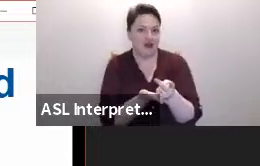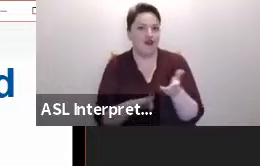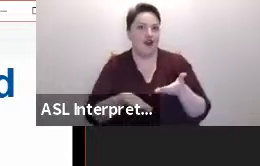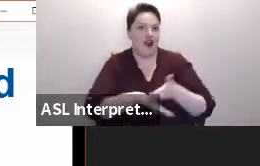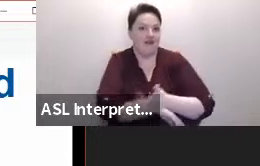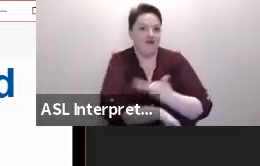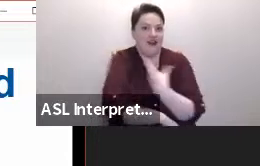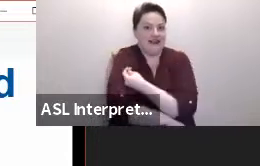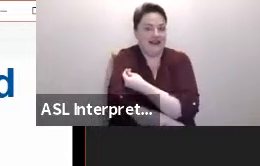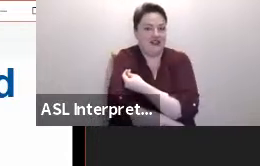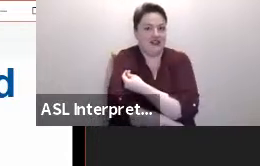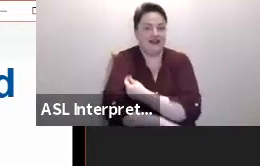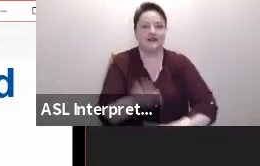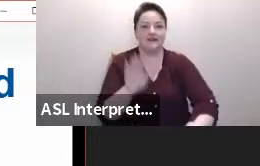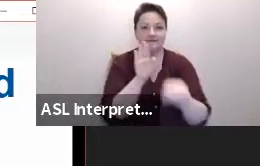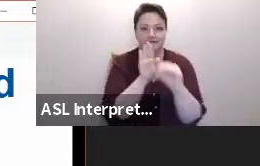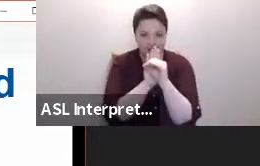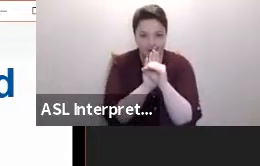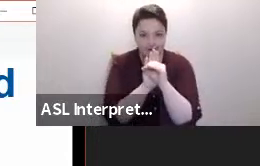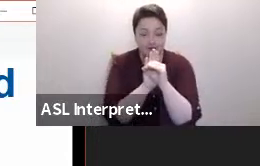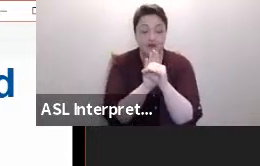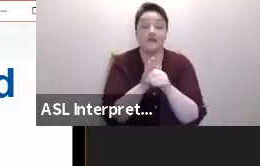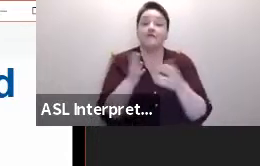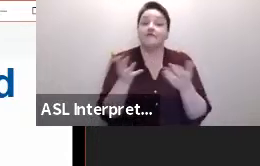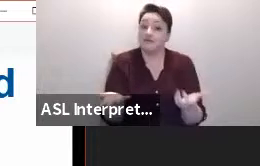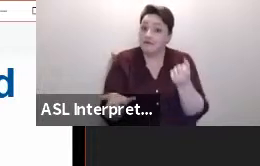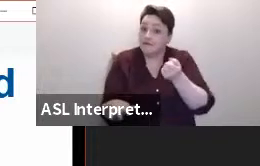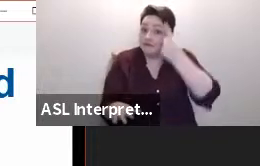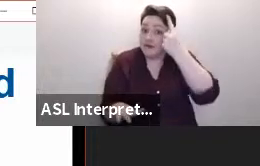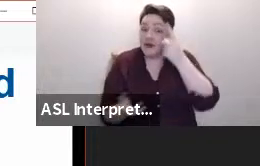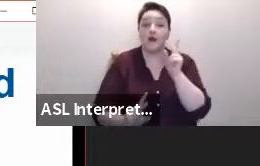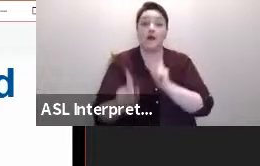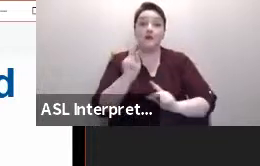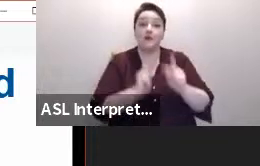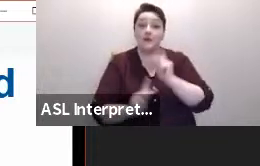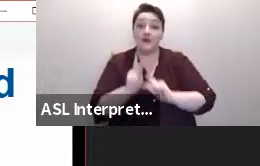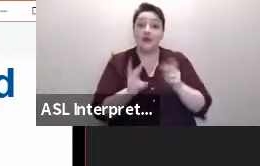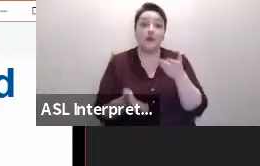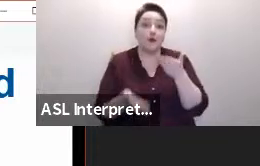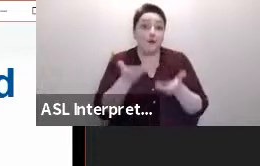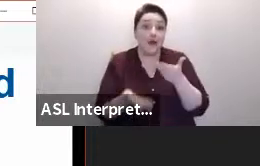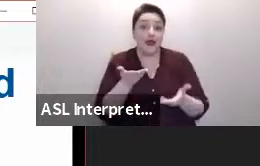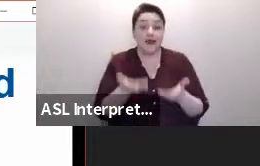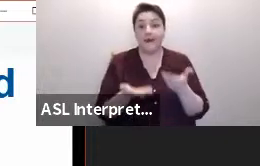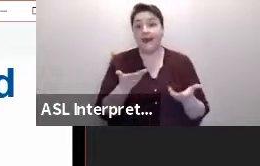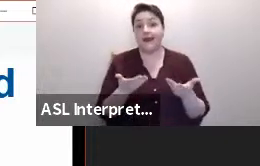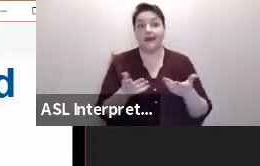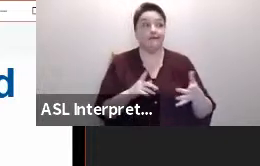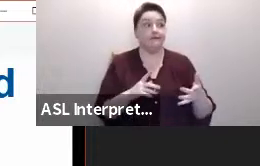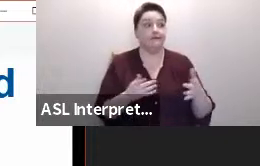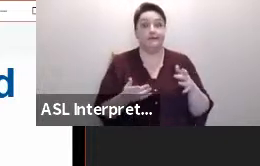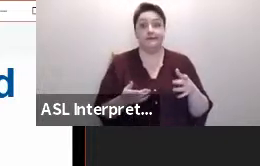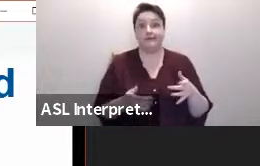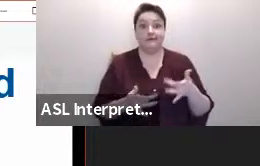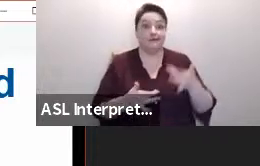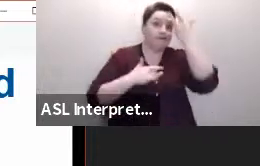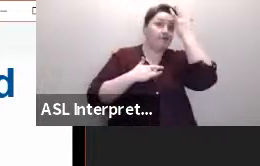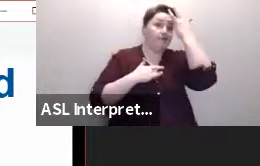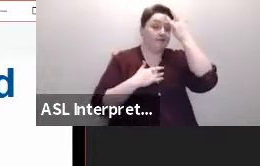vaccination. People may get organ failure and die from other things, but not from